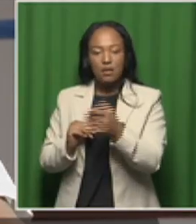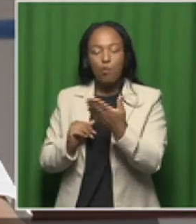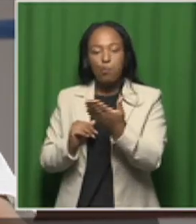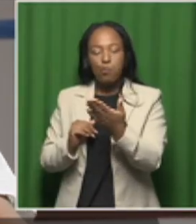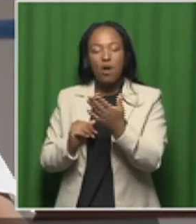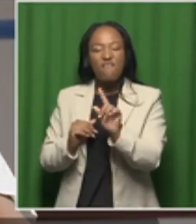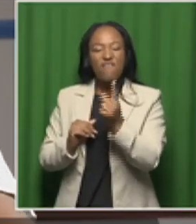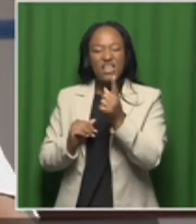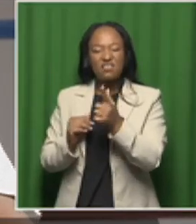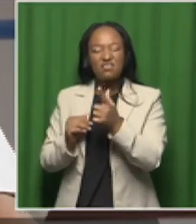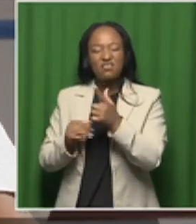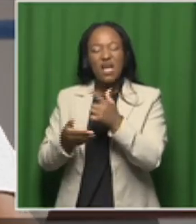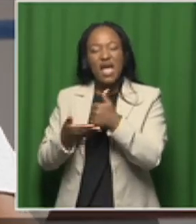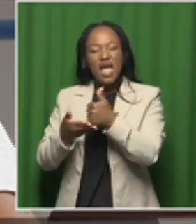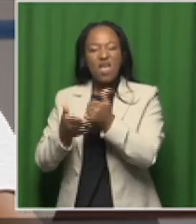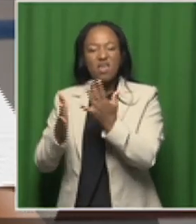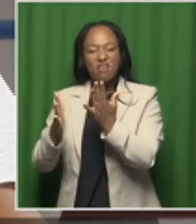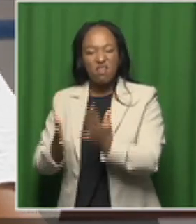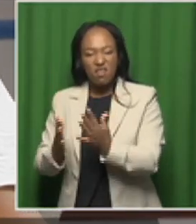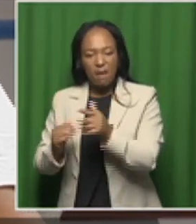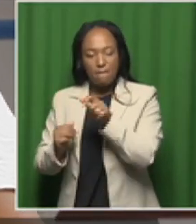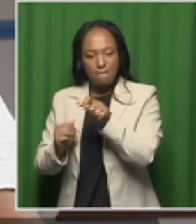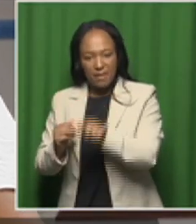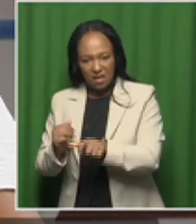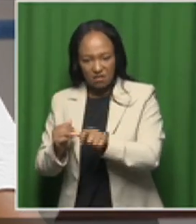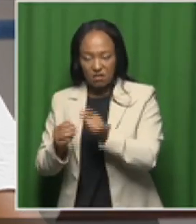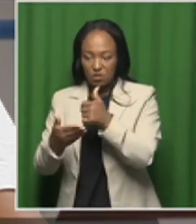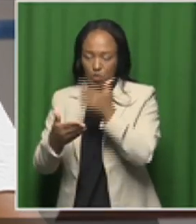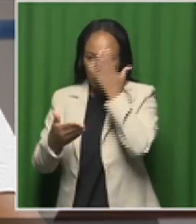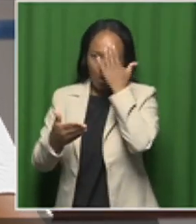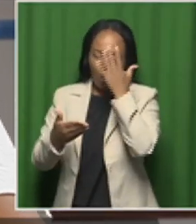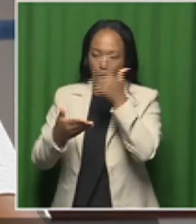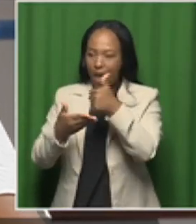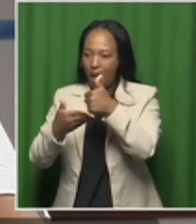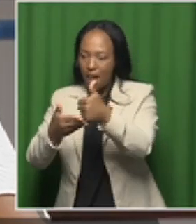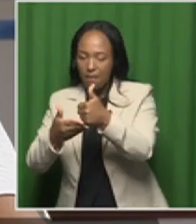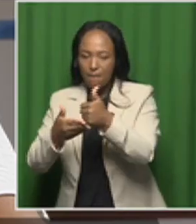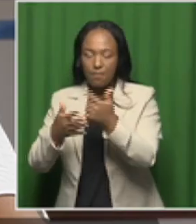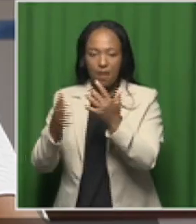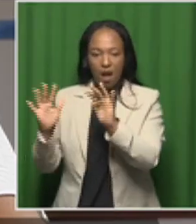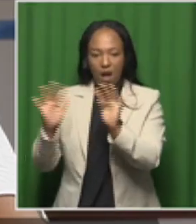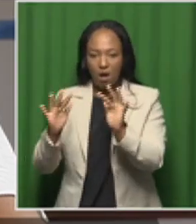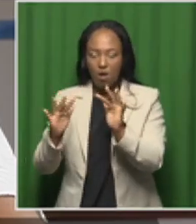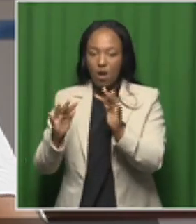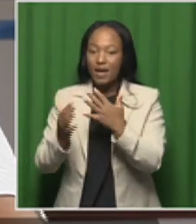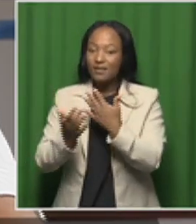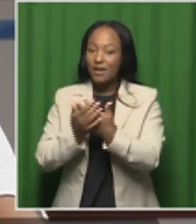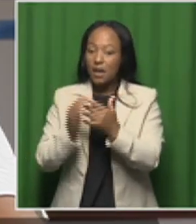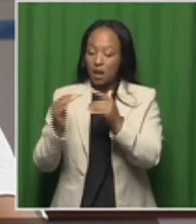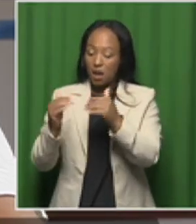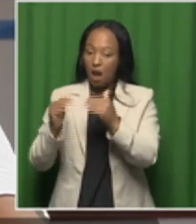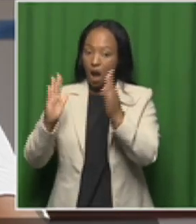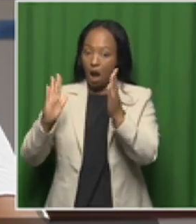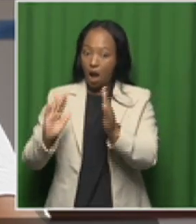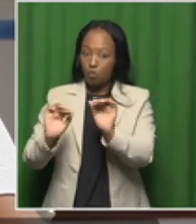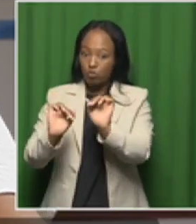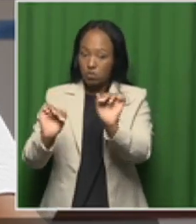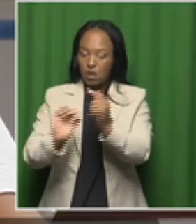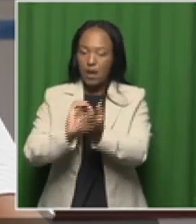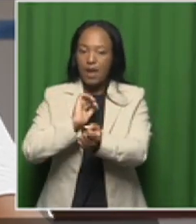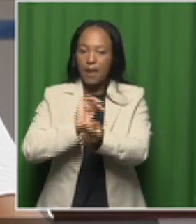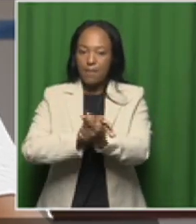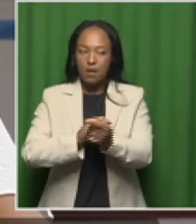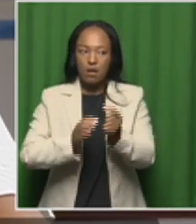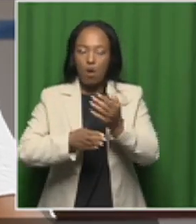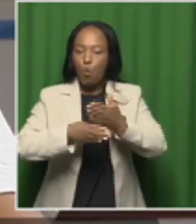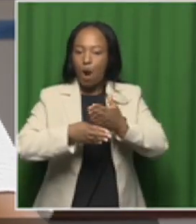who knows what to do. Because to be honest with you, these incidents happen in our own household. They happen at work. Well,